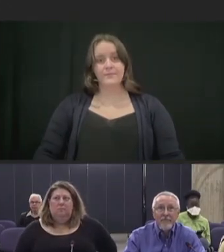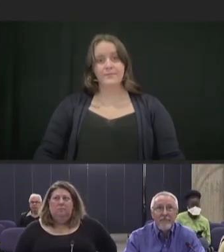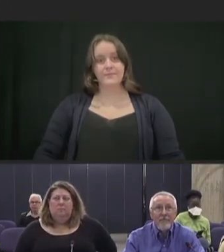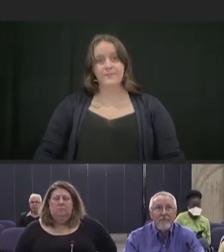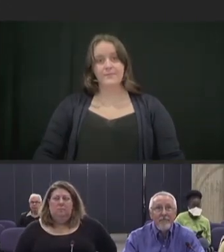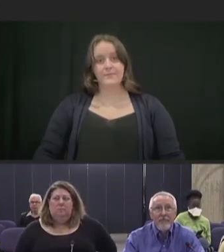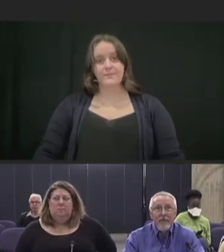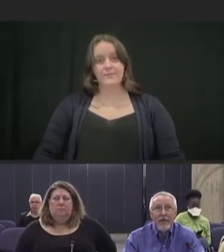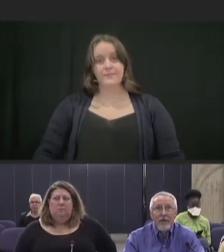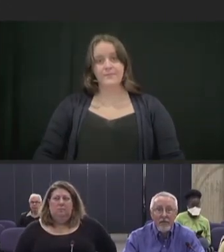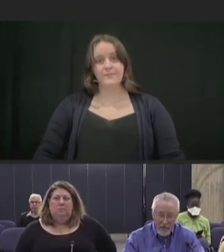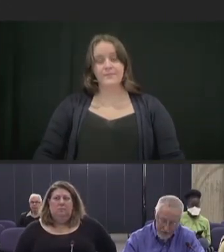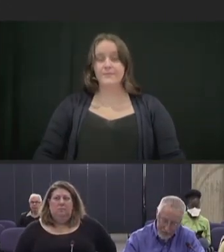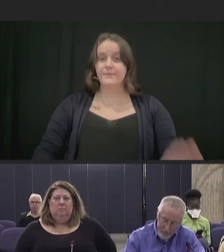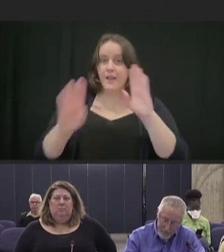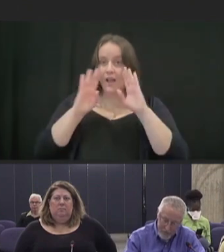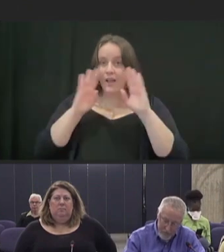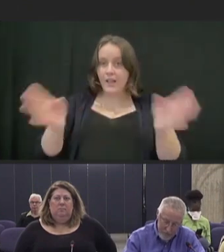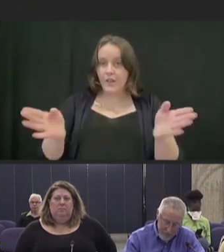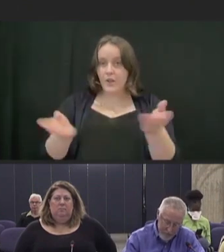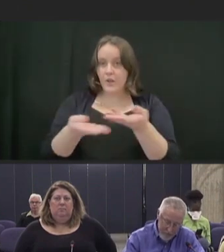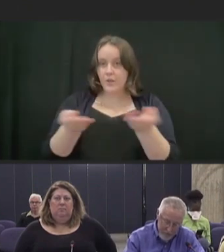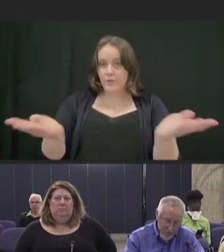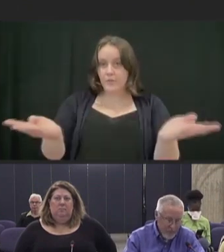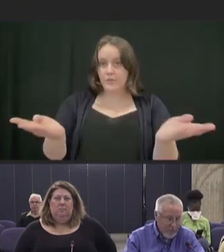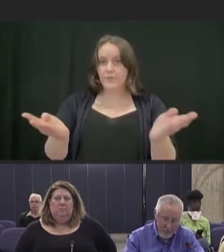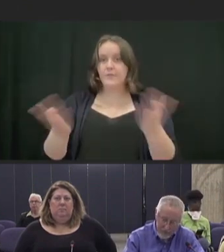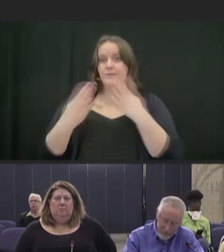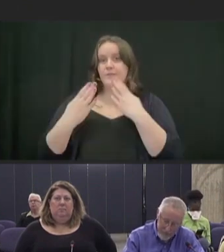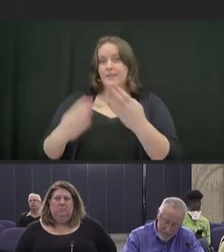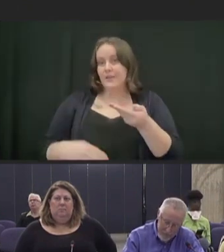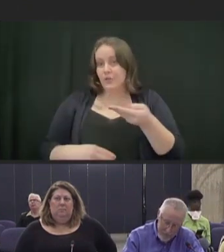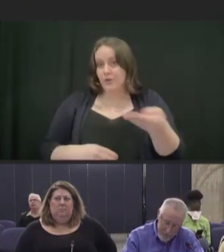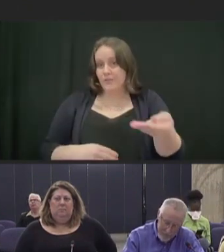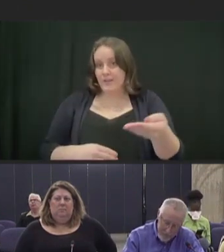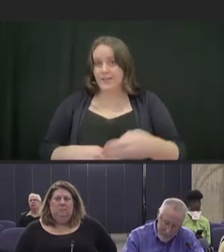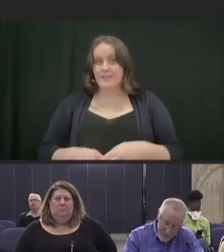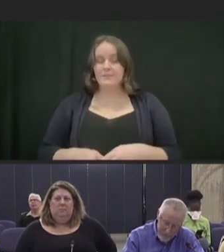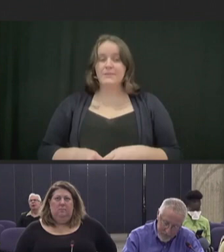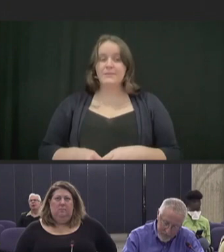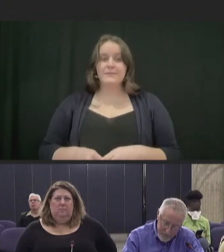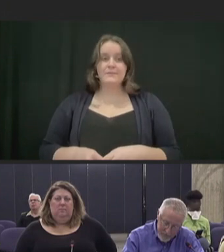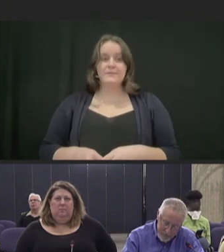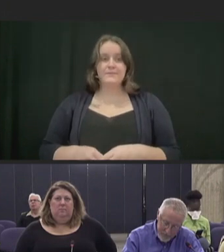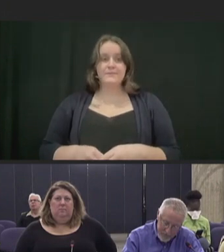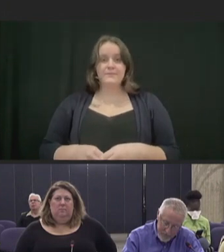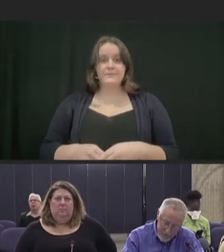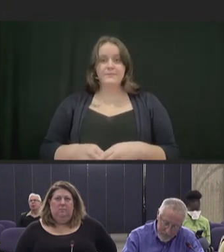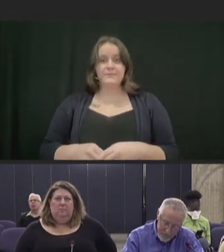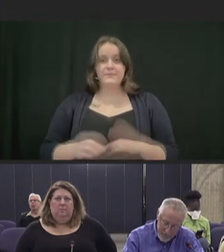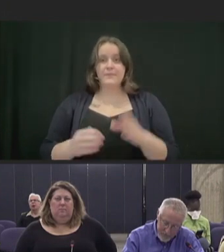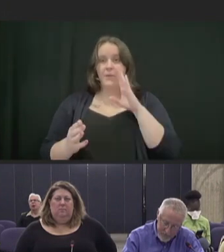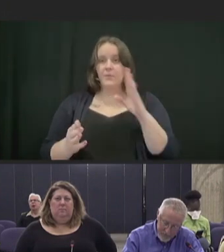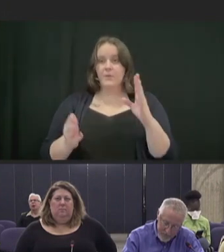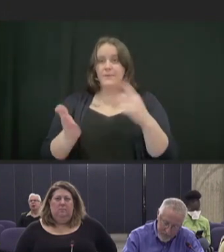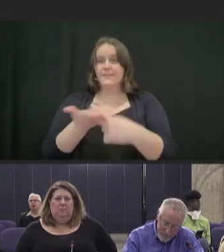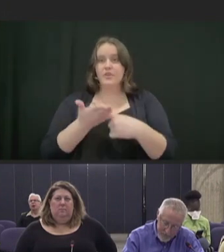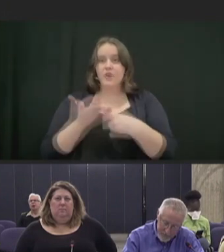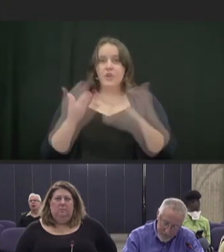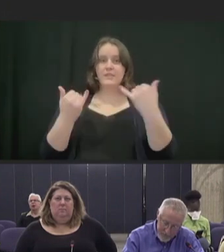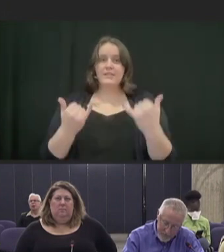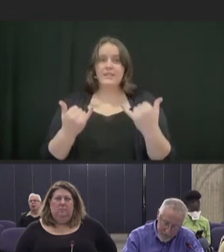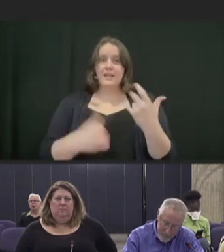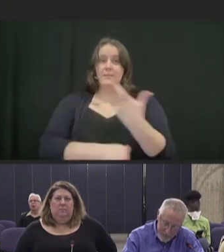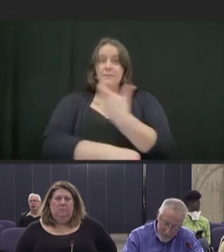All right. Hello, everybody. Thanks for inviting me. So I'm going to be talking about vaccine priming of